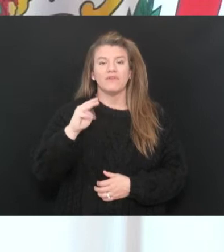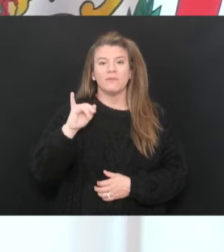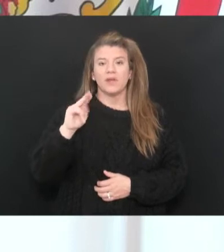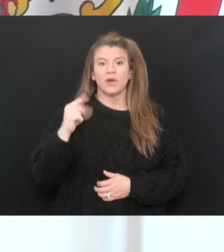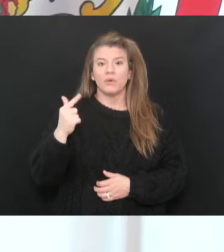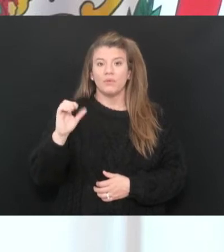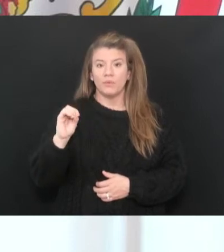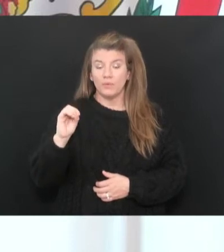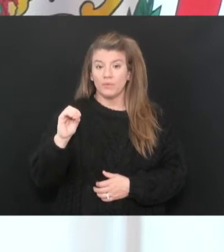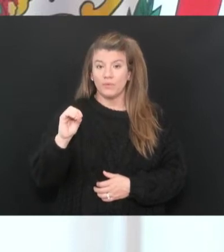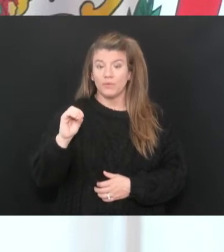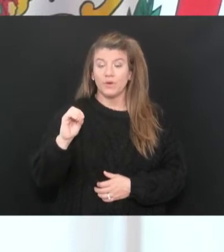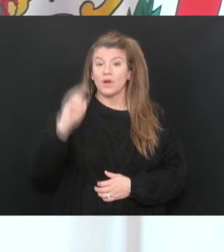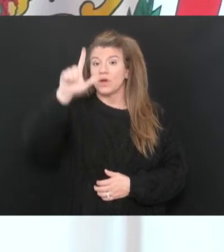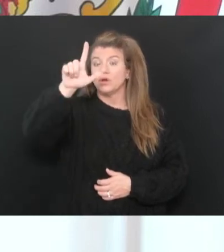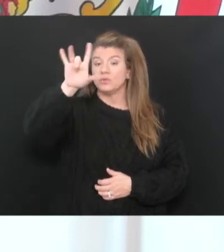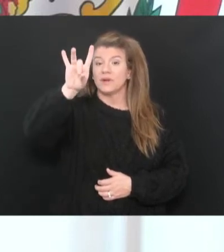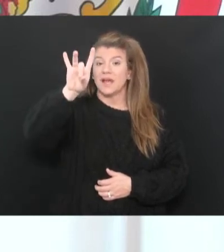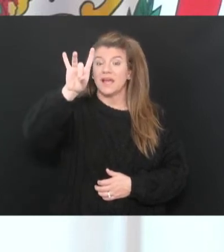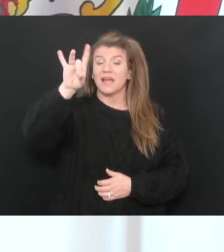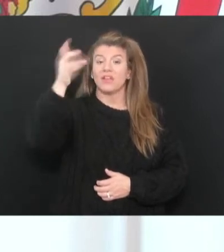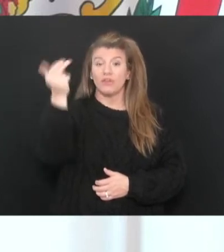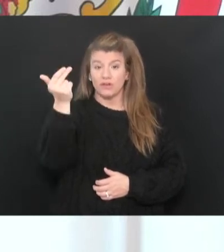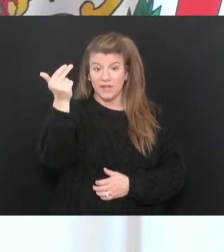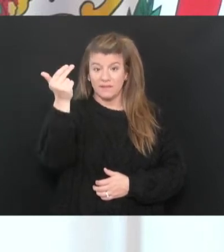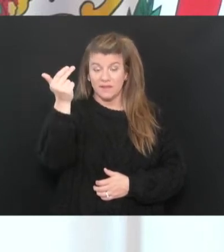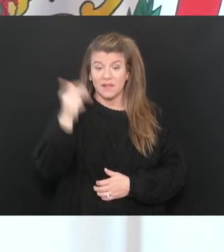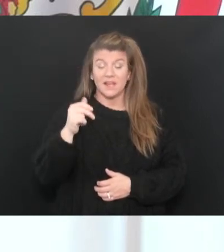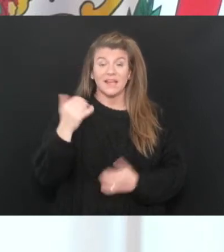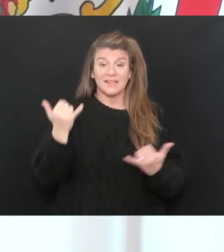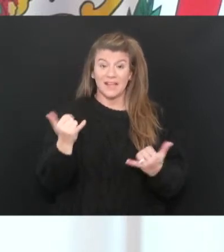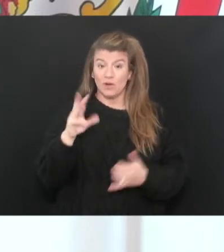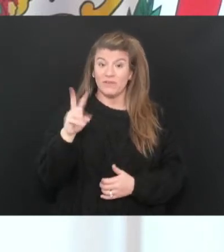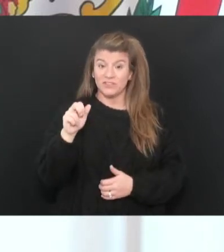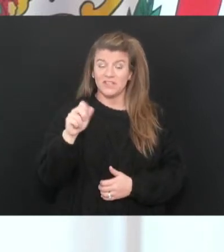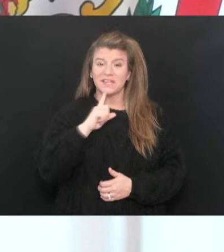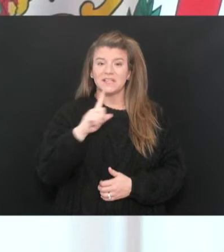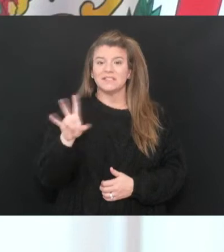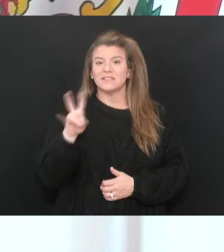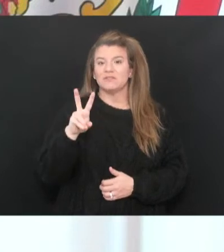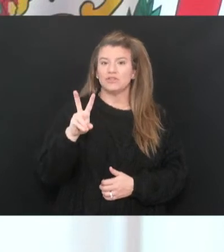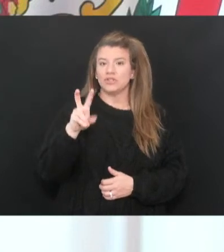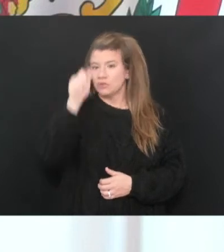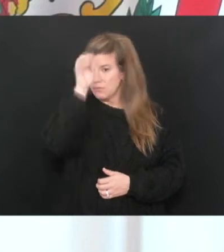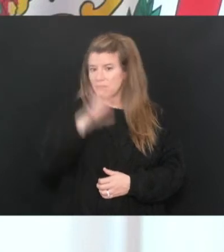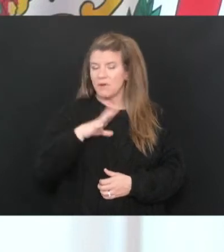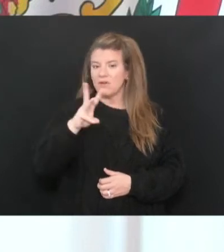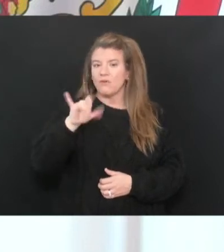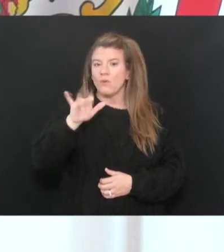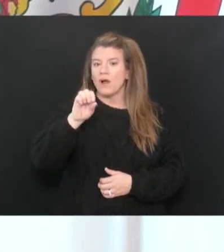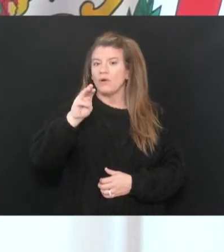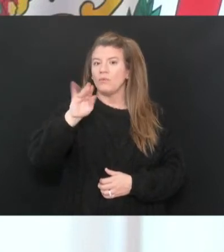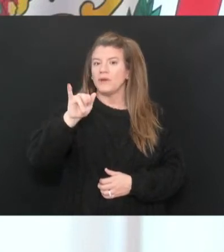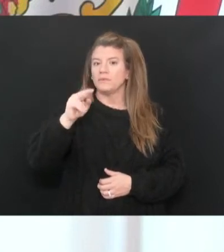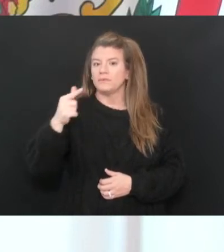County. And our 2,813th death in West Virginia is a 72-year-old male from Wyoming County.